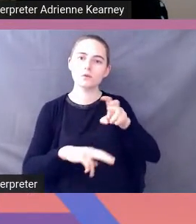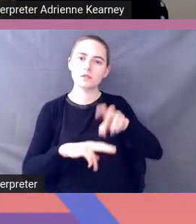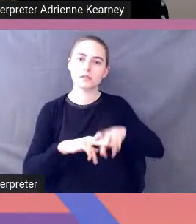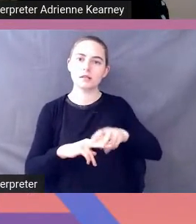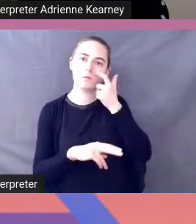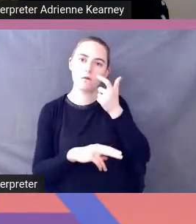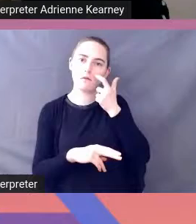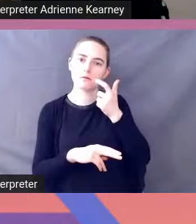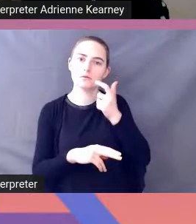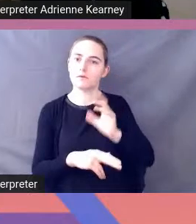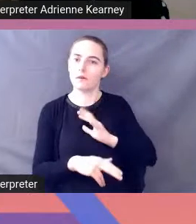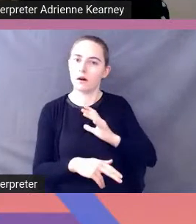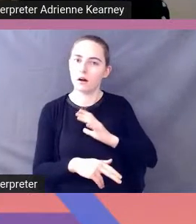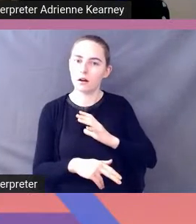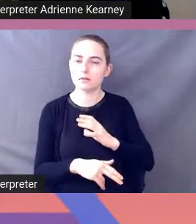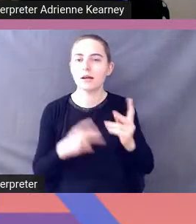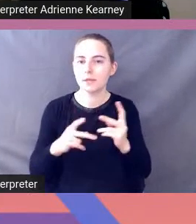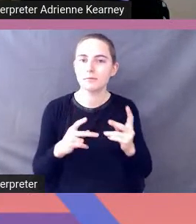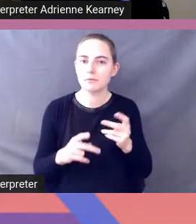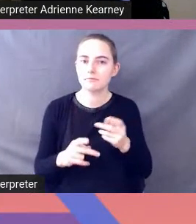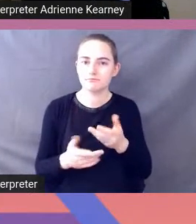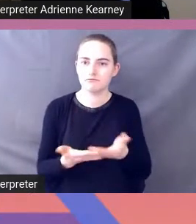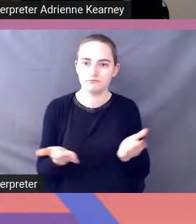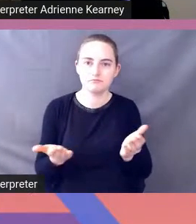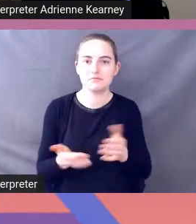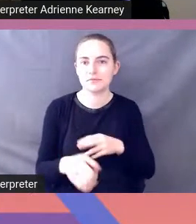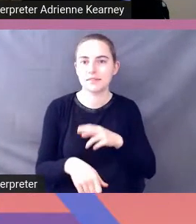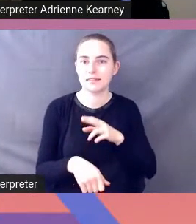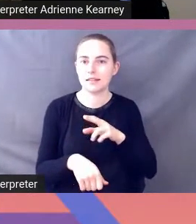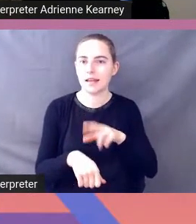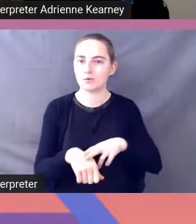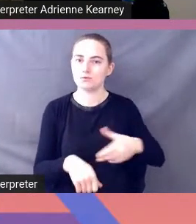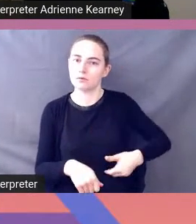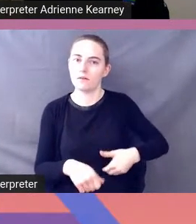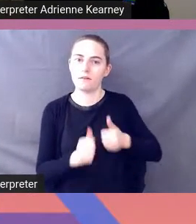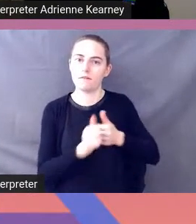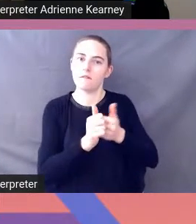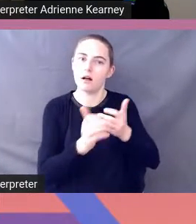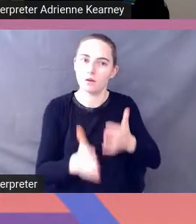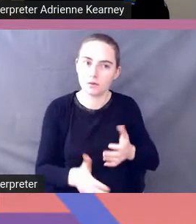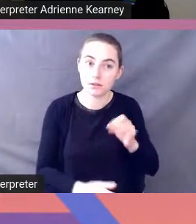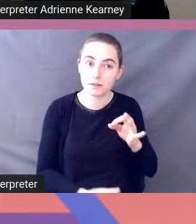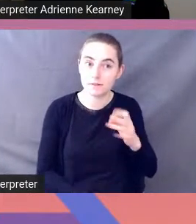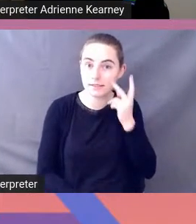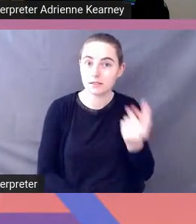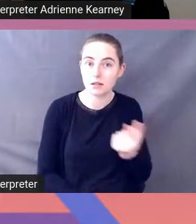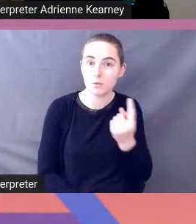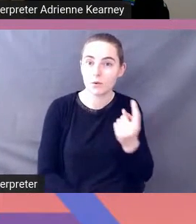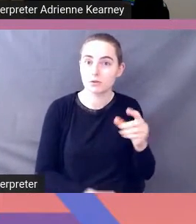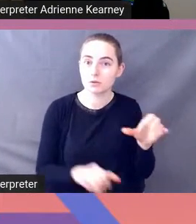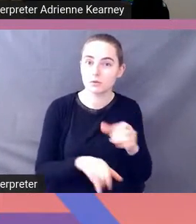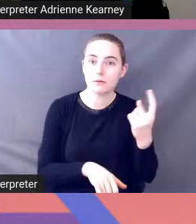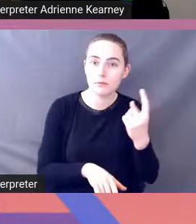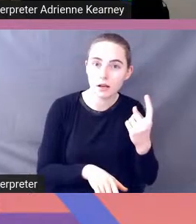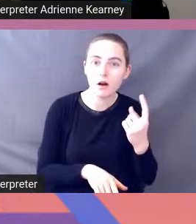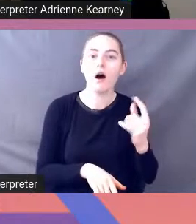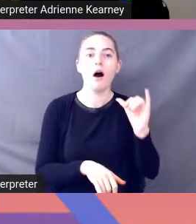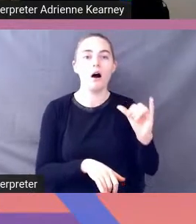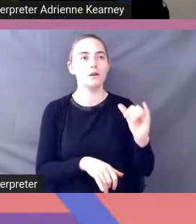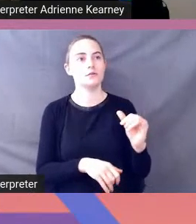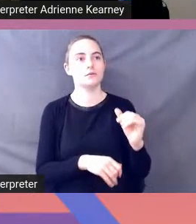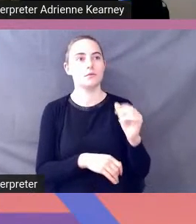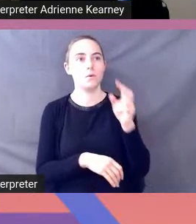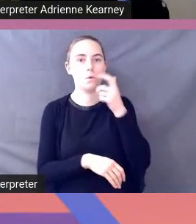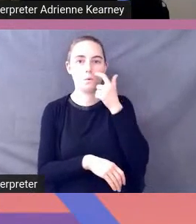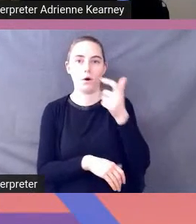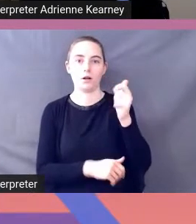not necessarily natural leaders. You know, so when you see somebody doing something, it kind of gives you an idea. That's why you have spin-offs of